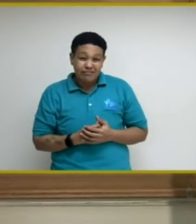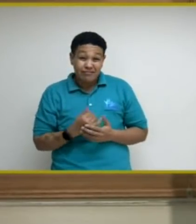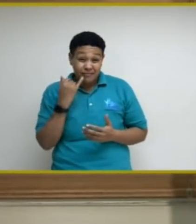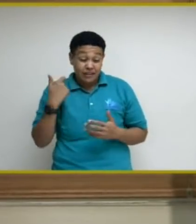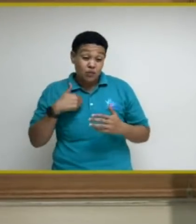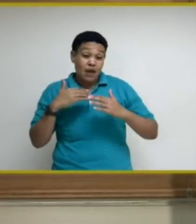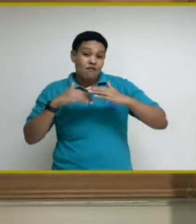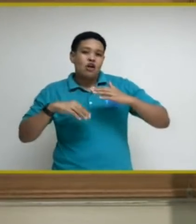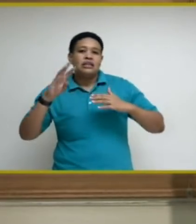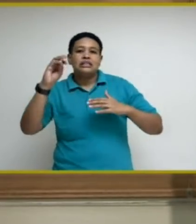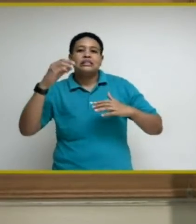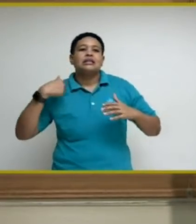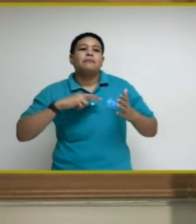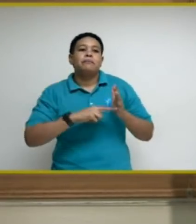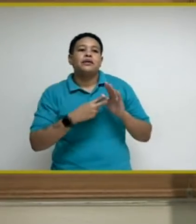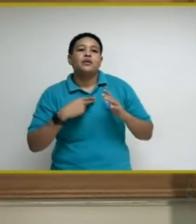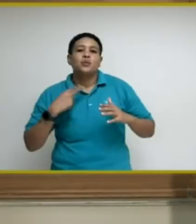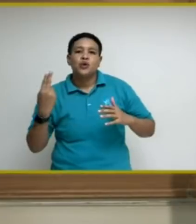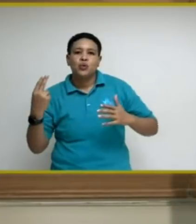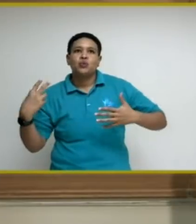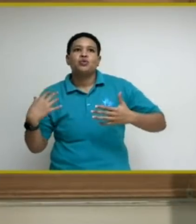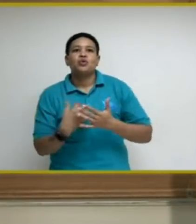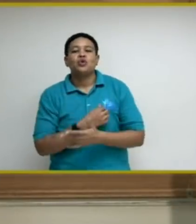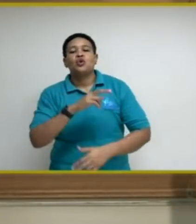it means that we would have used up